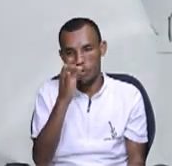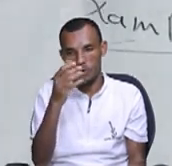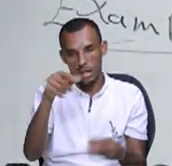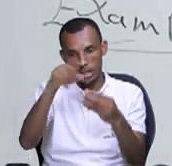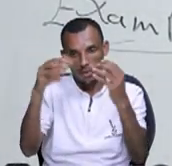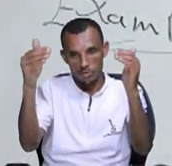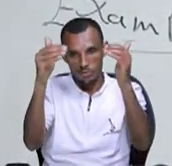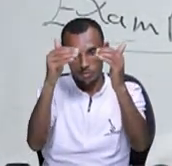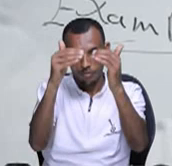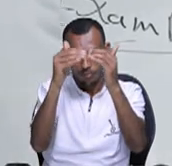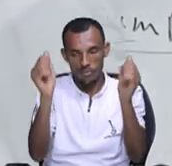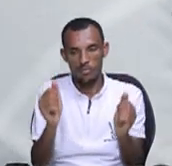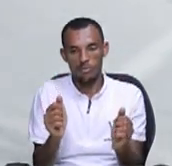equals